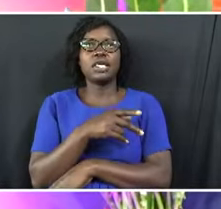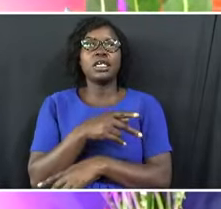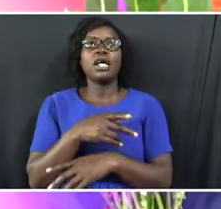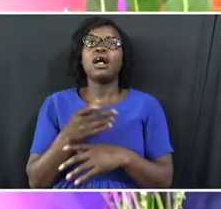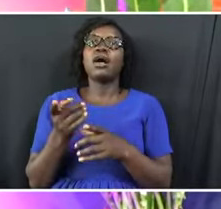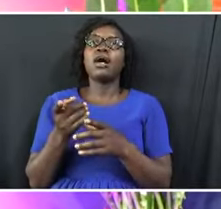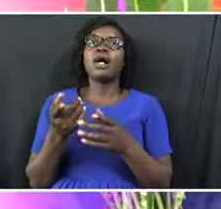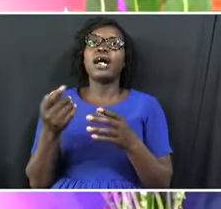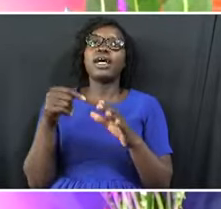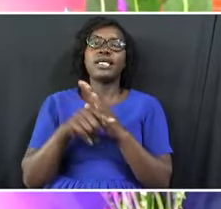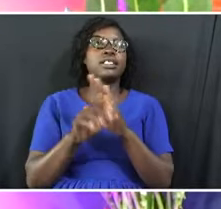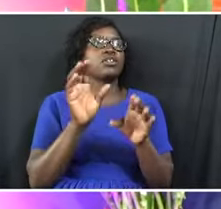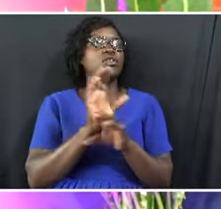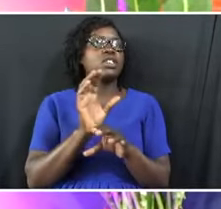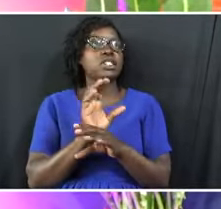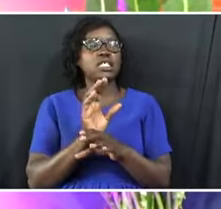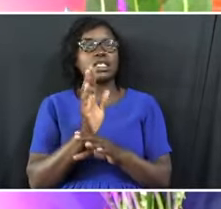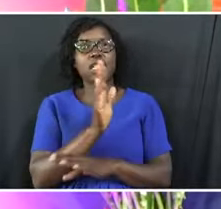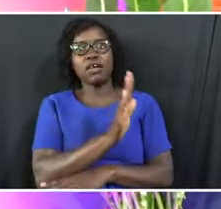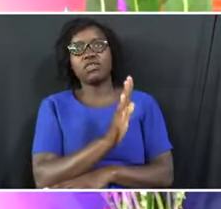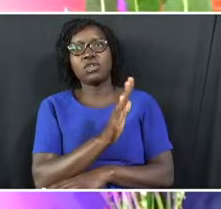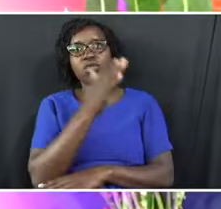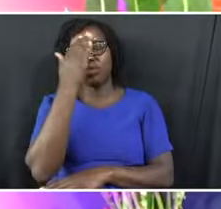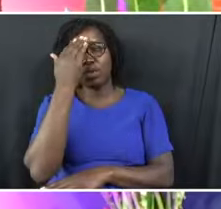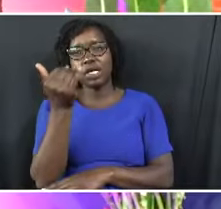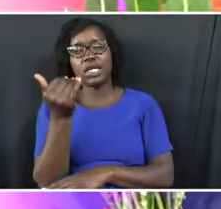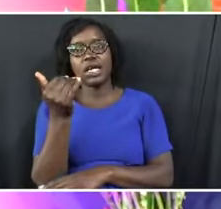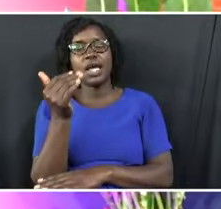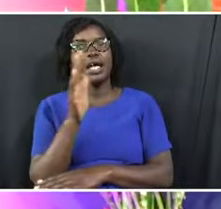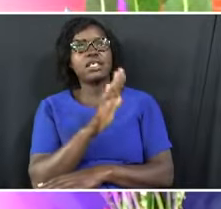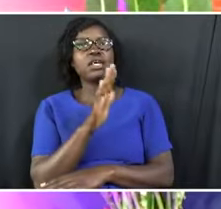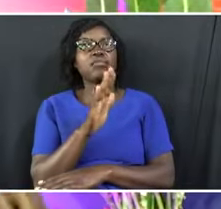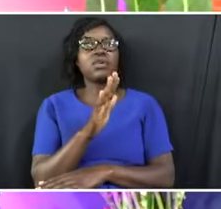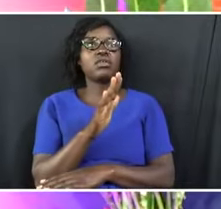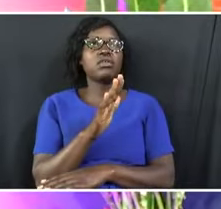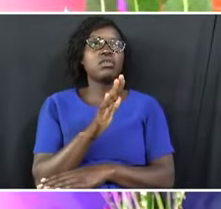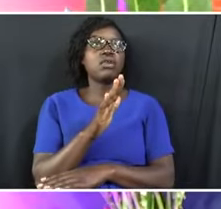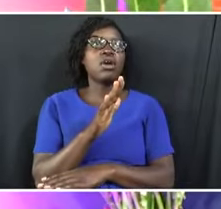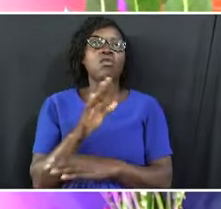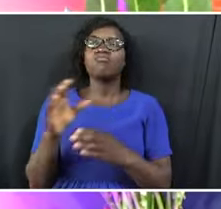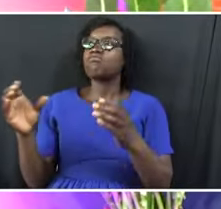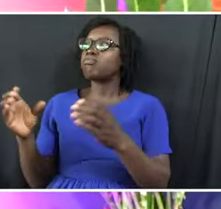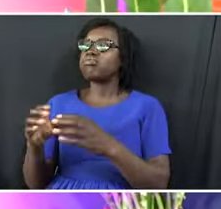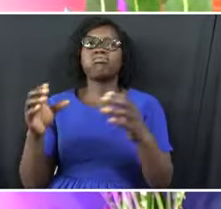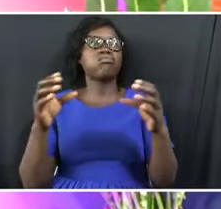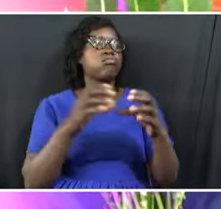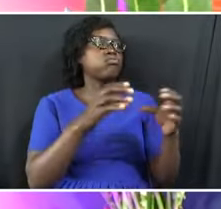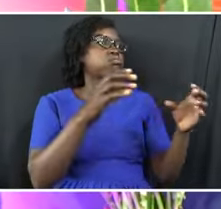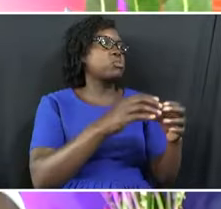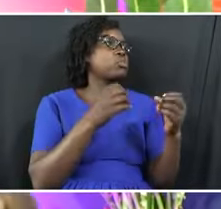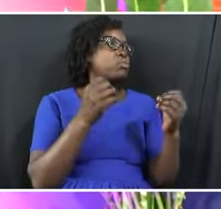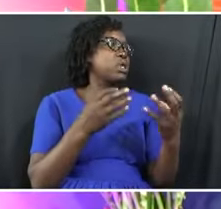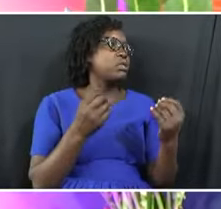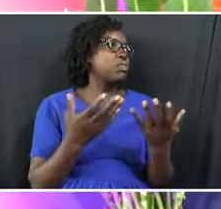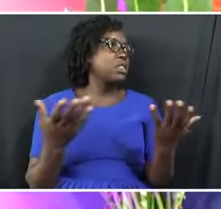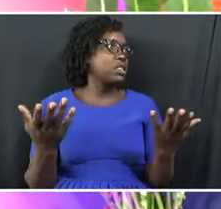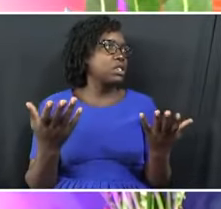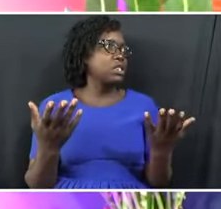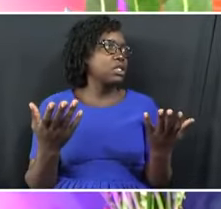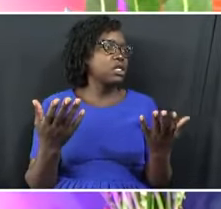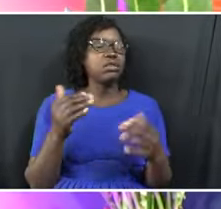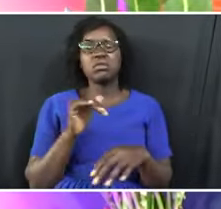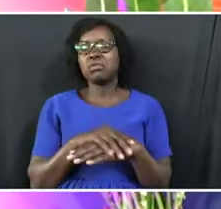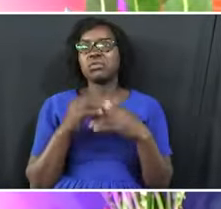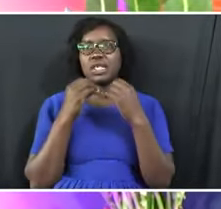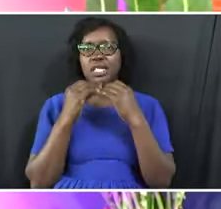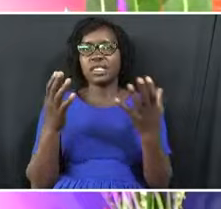church, because in the afternoons, there are a lot of kamukunjis outside there which are not good.